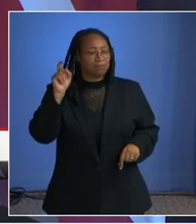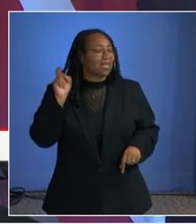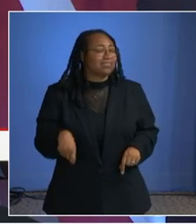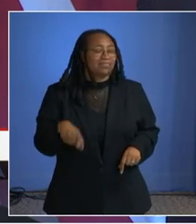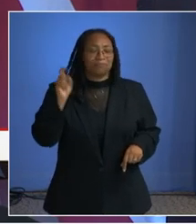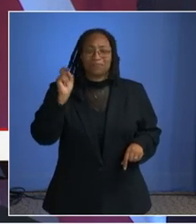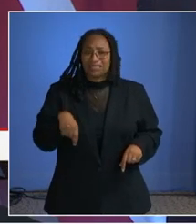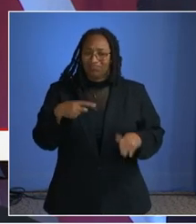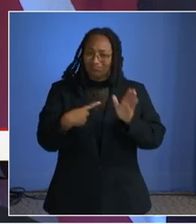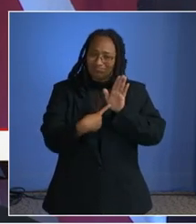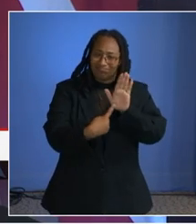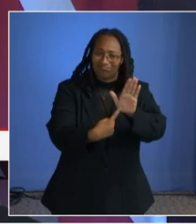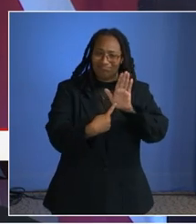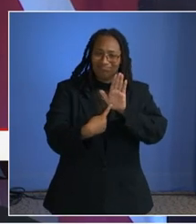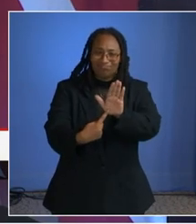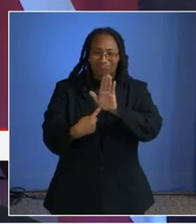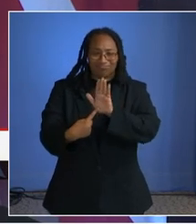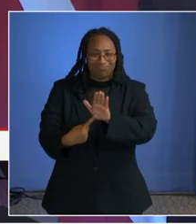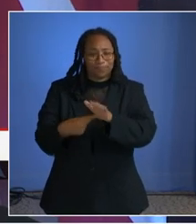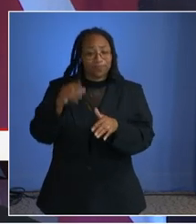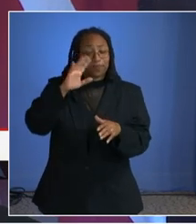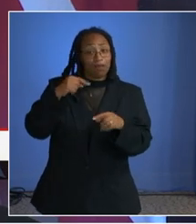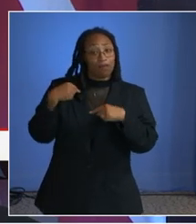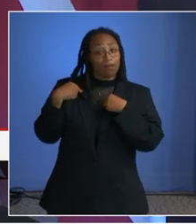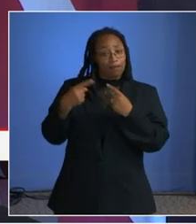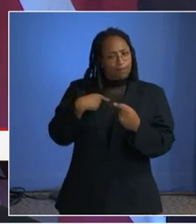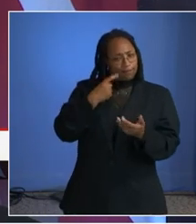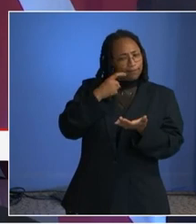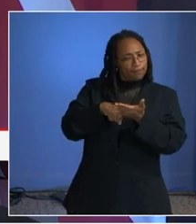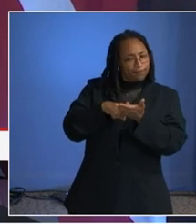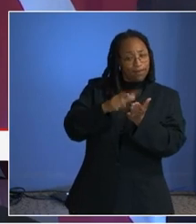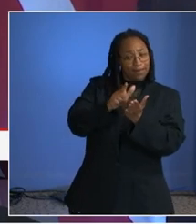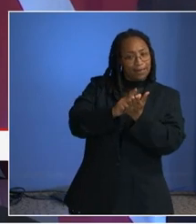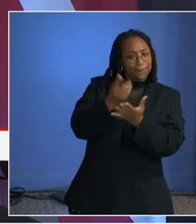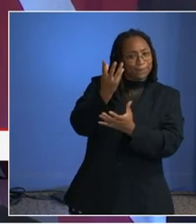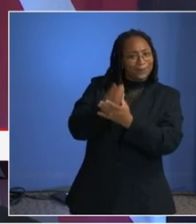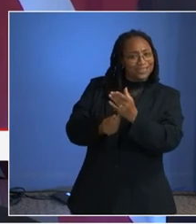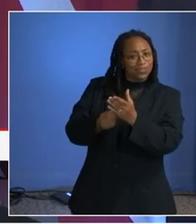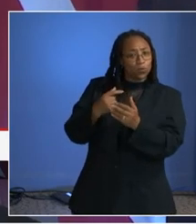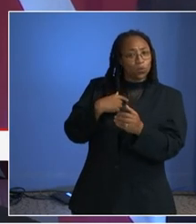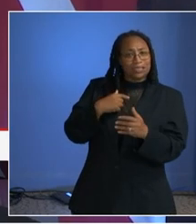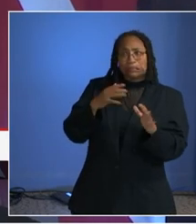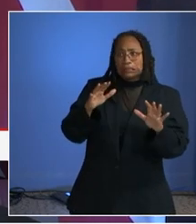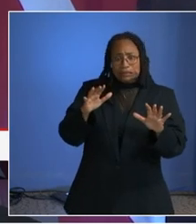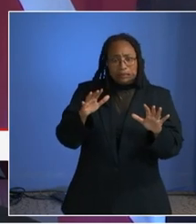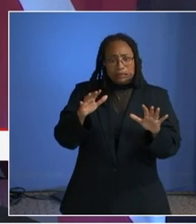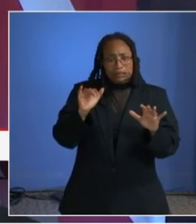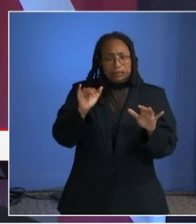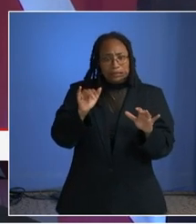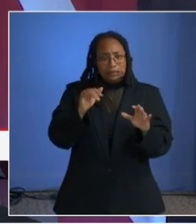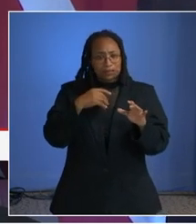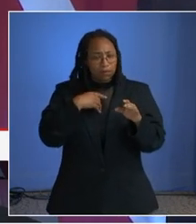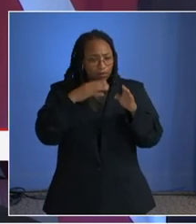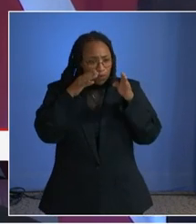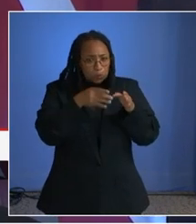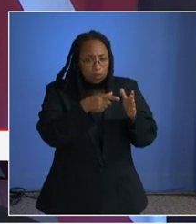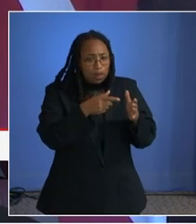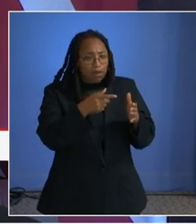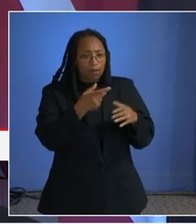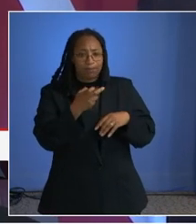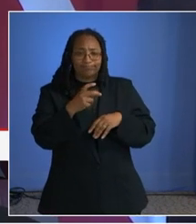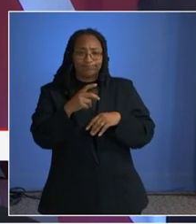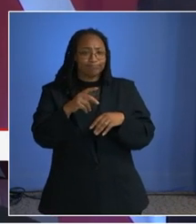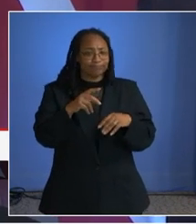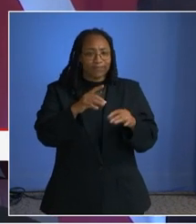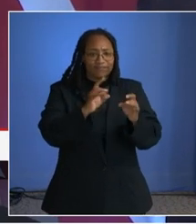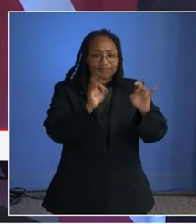was our focus on gun crime and gun penalties, which we think has